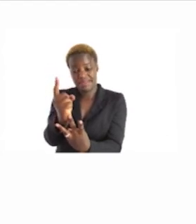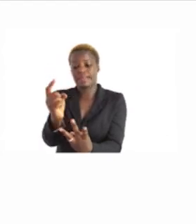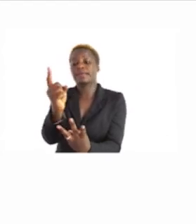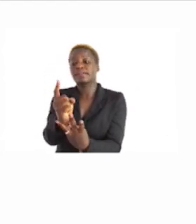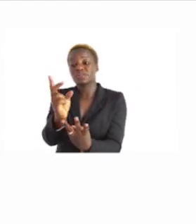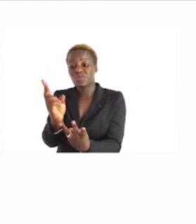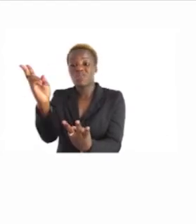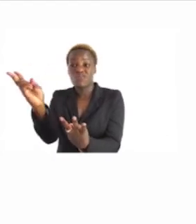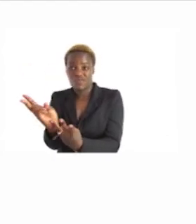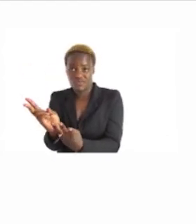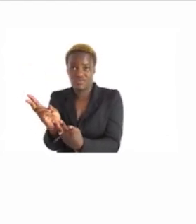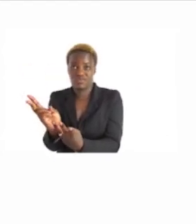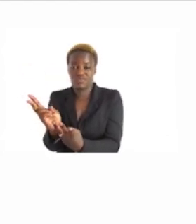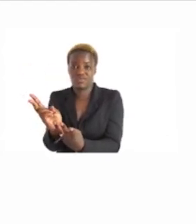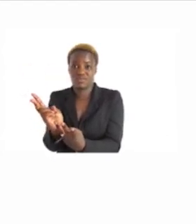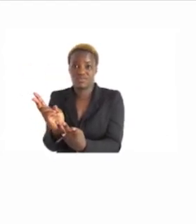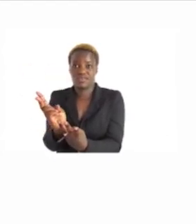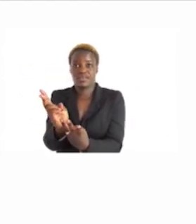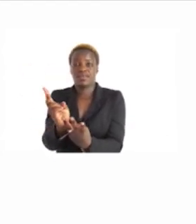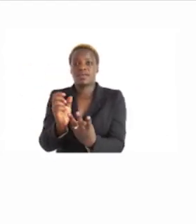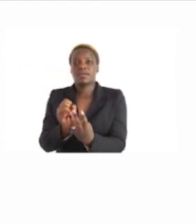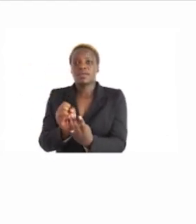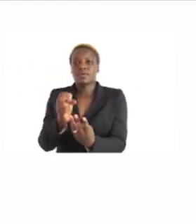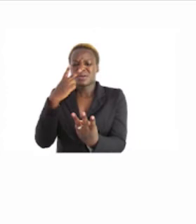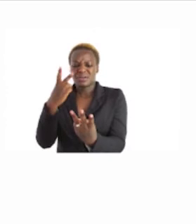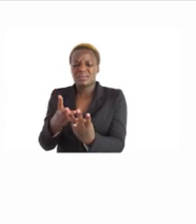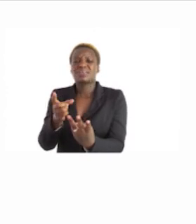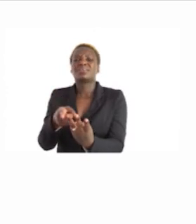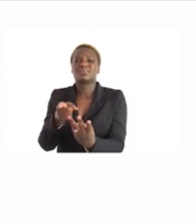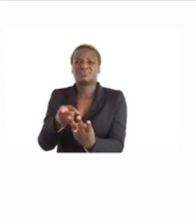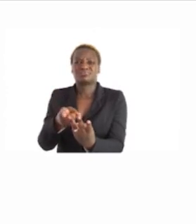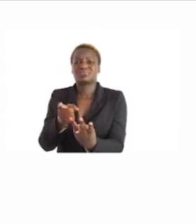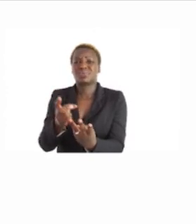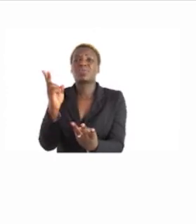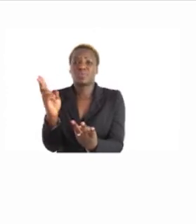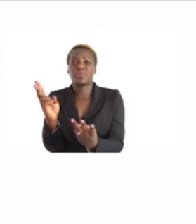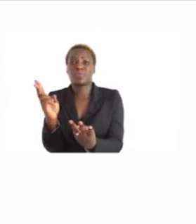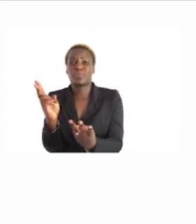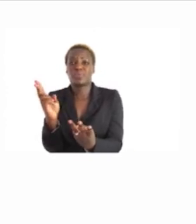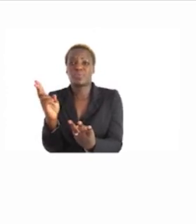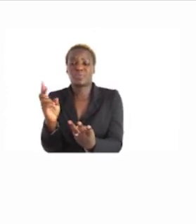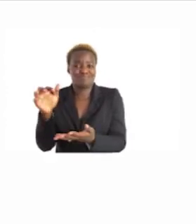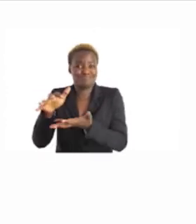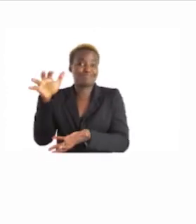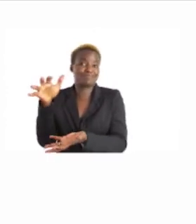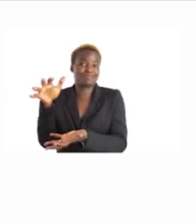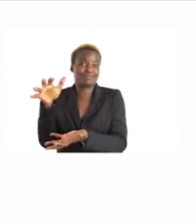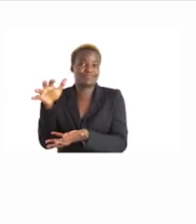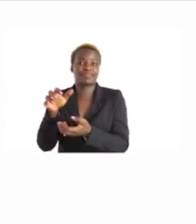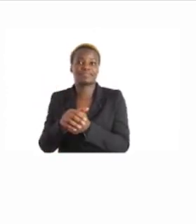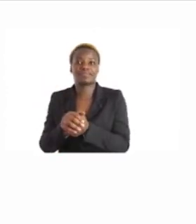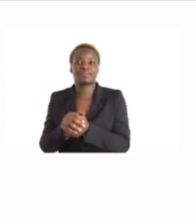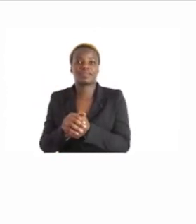2. So we encircle the one with a 2 because that one is the biggest of them all. All right. So the